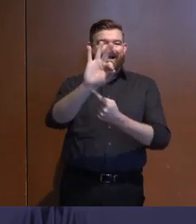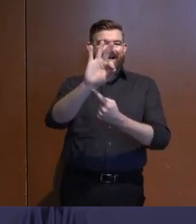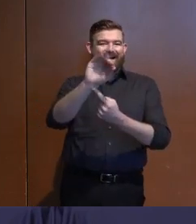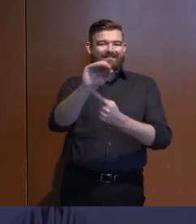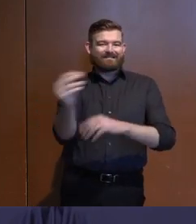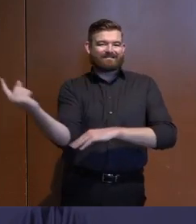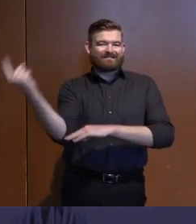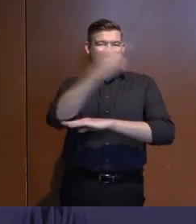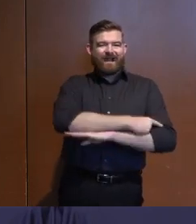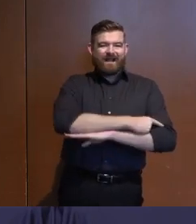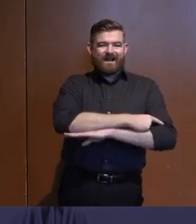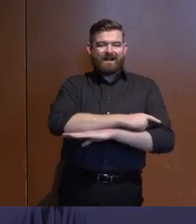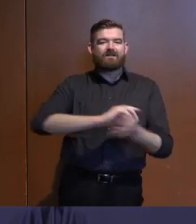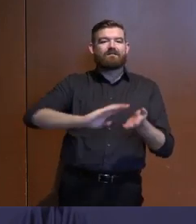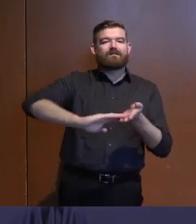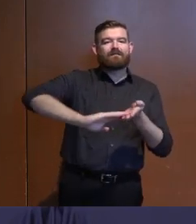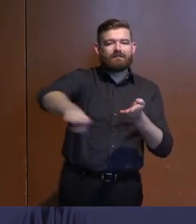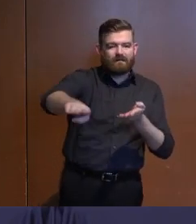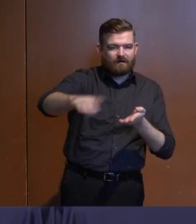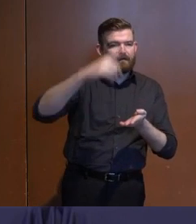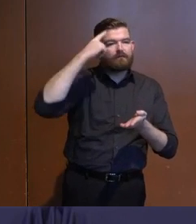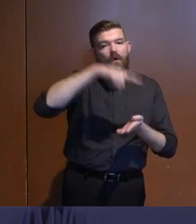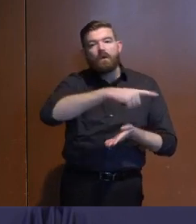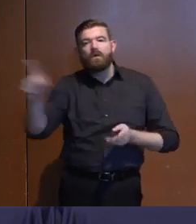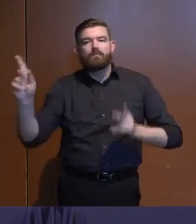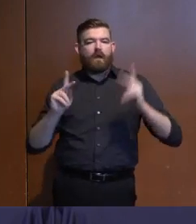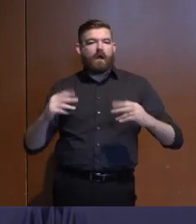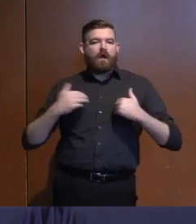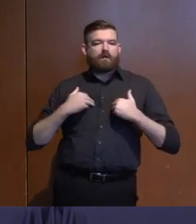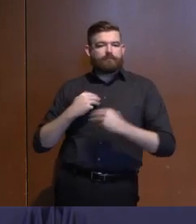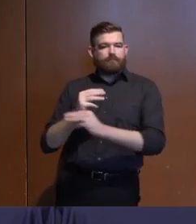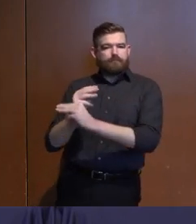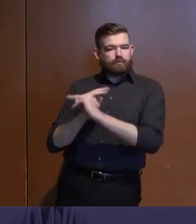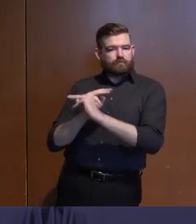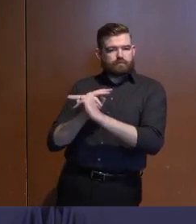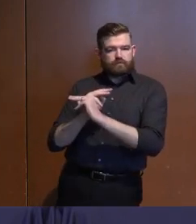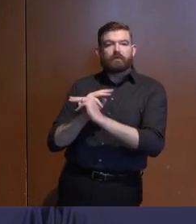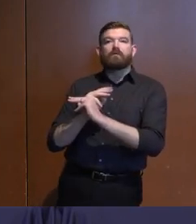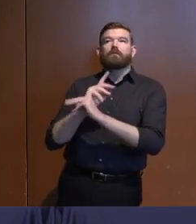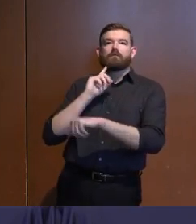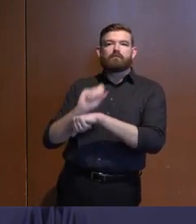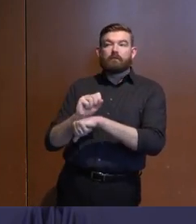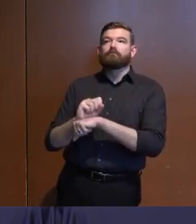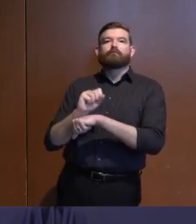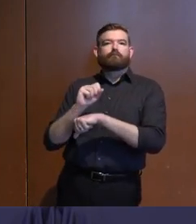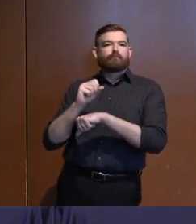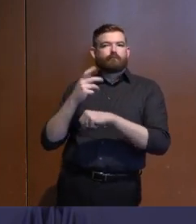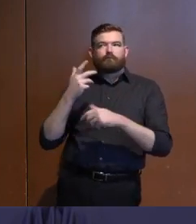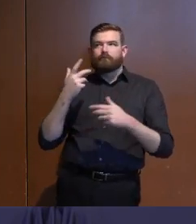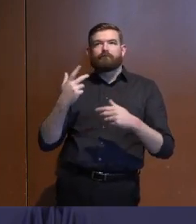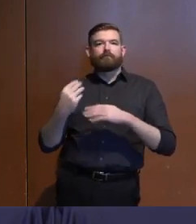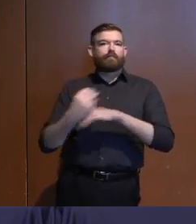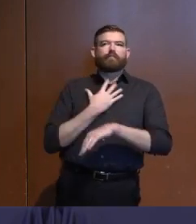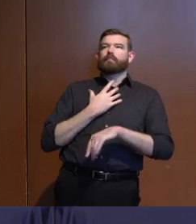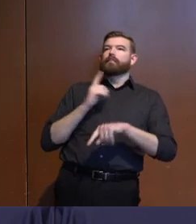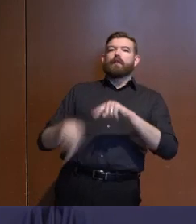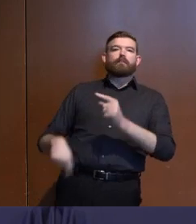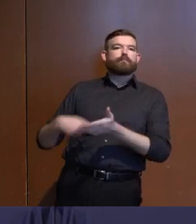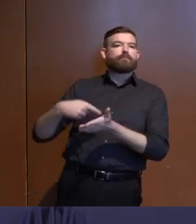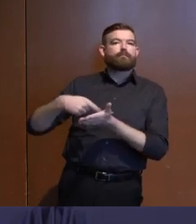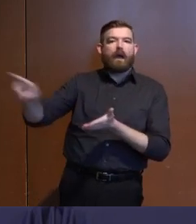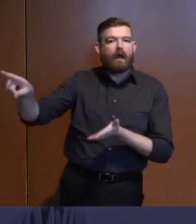for borrowers economically impacted by the COVID outbreak. Importantly, for consumers who use